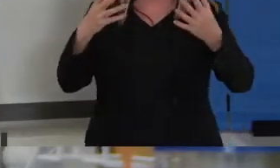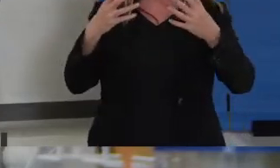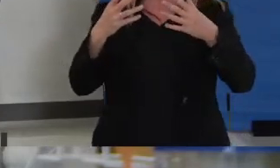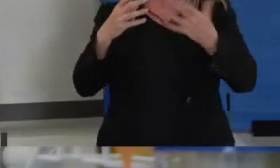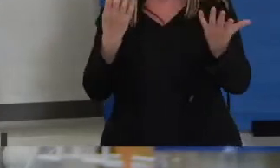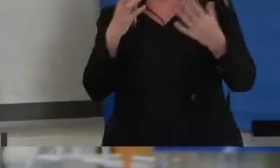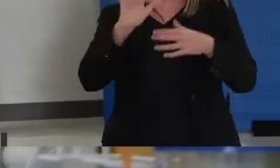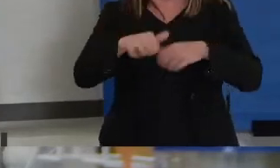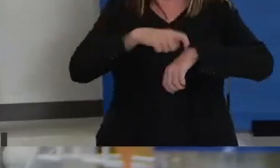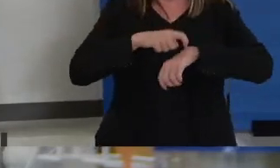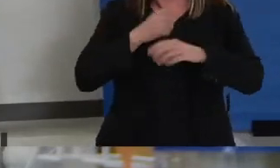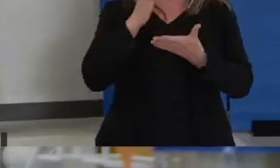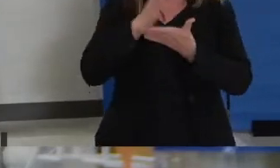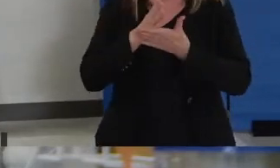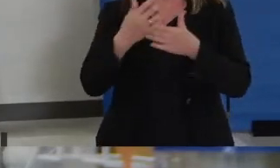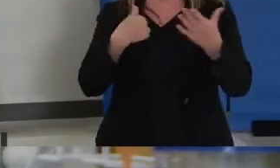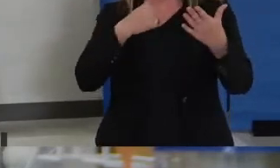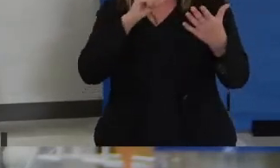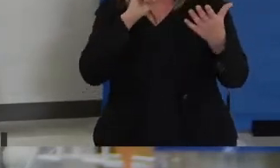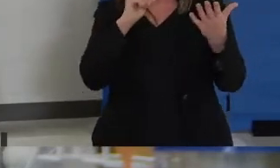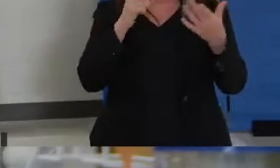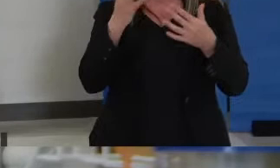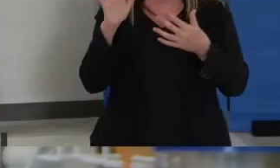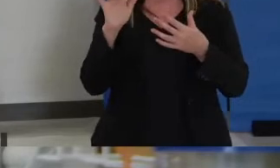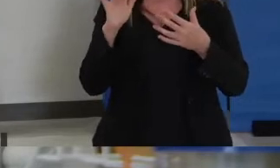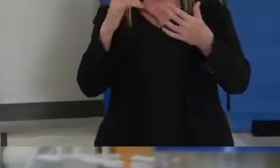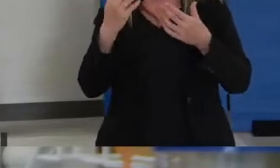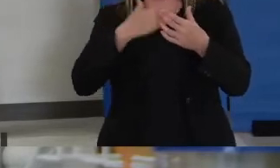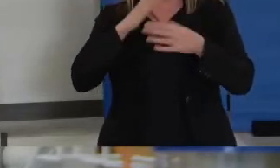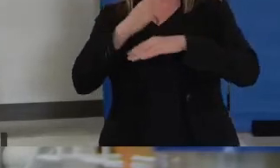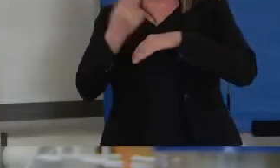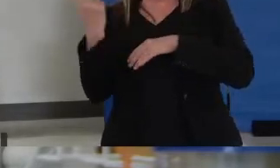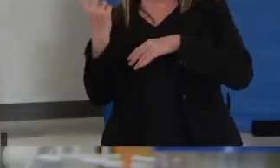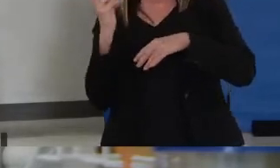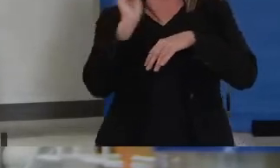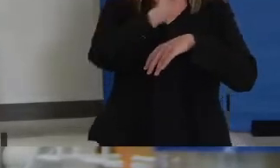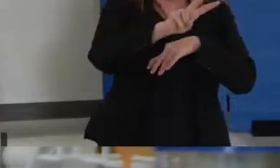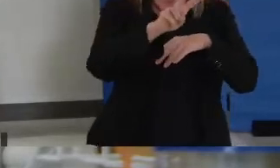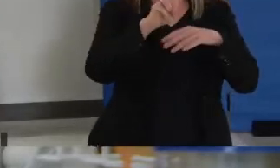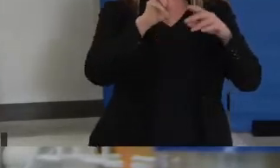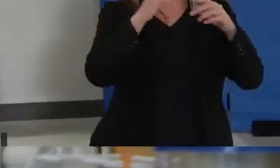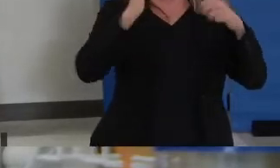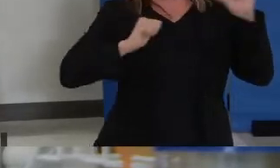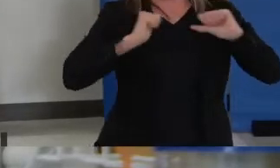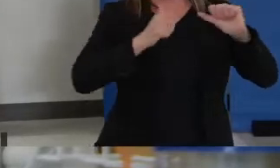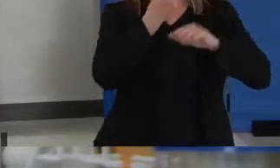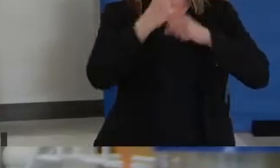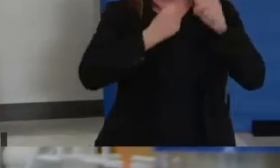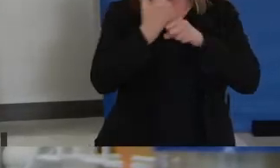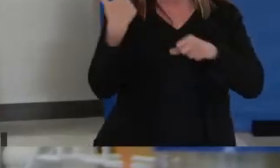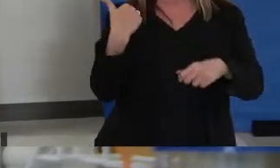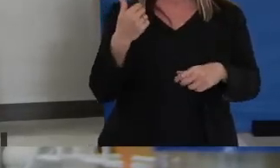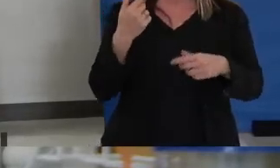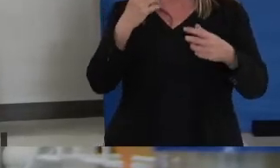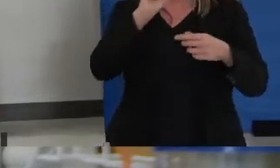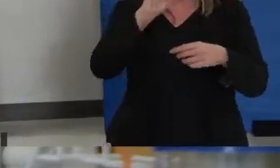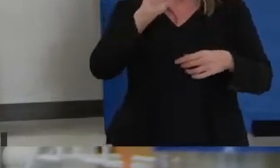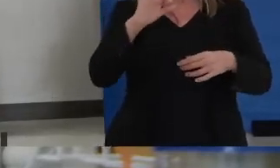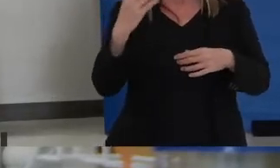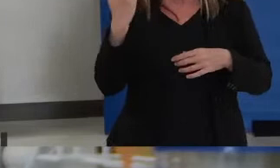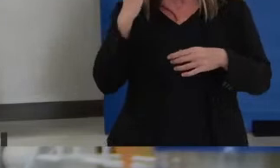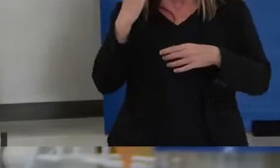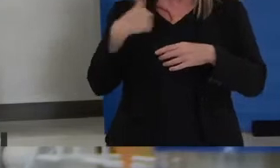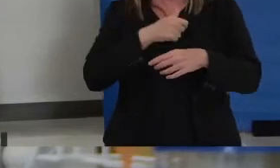time to stop it. I took my daughter to see the theater in San Francisco a few years ago. You know what her big takeaway was when we went to see Annie